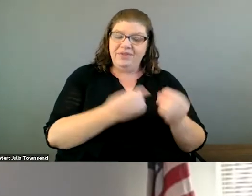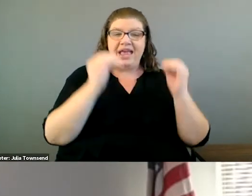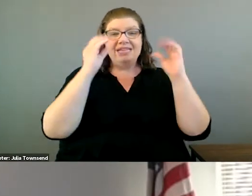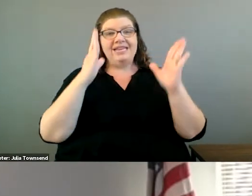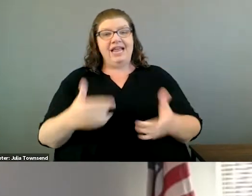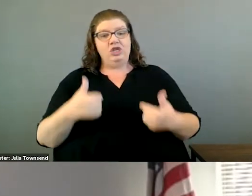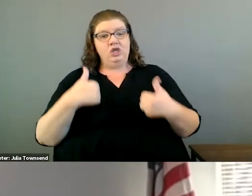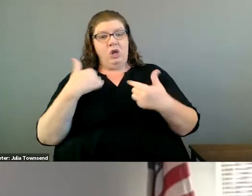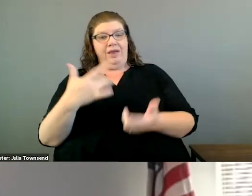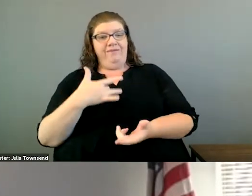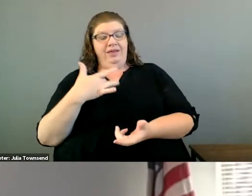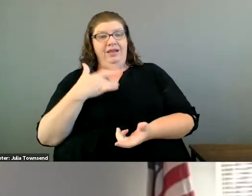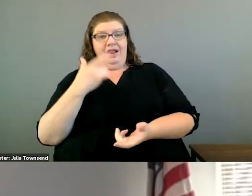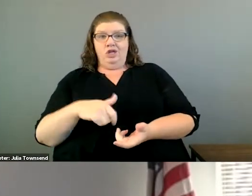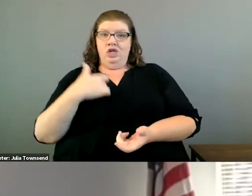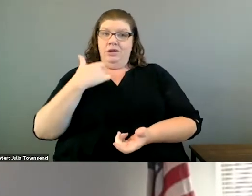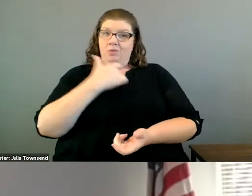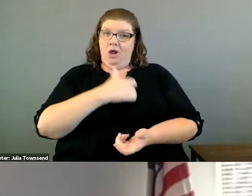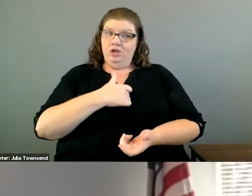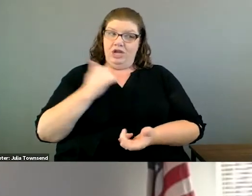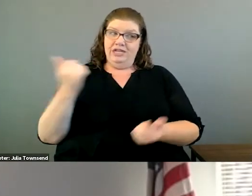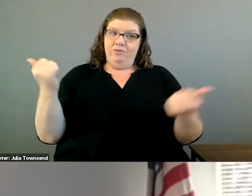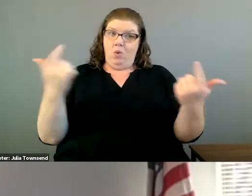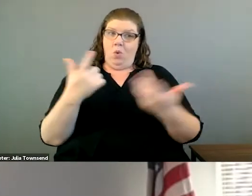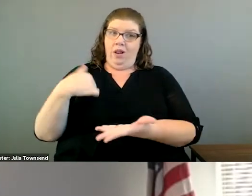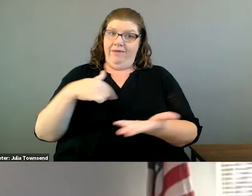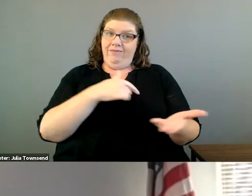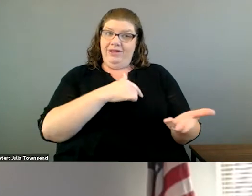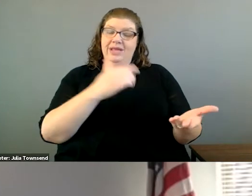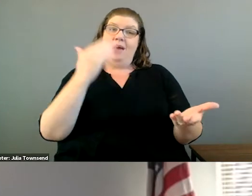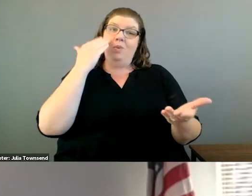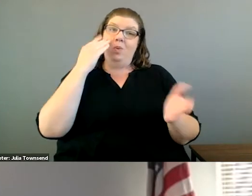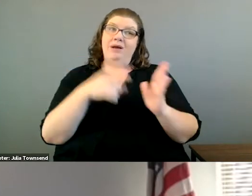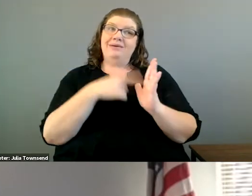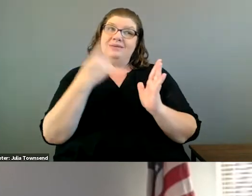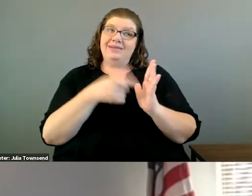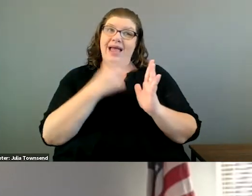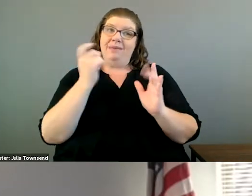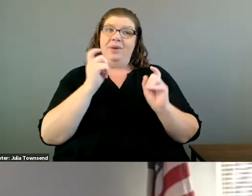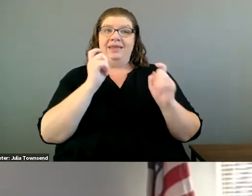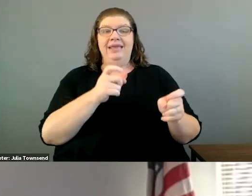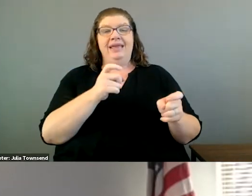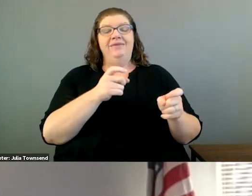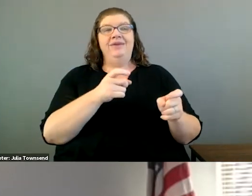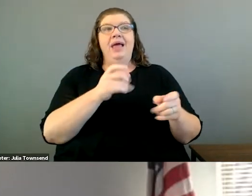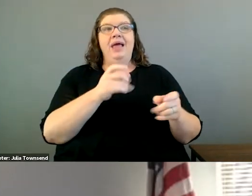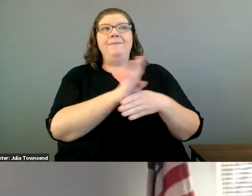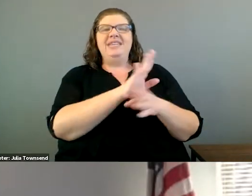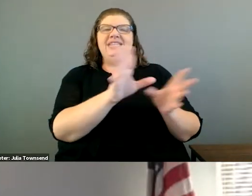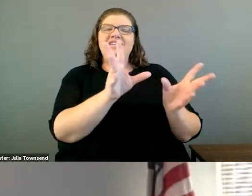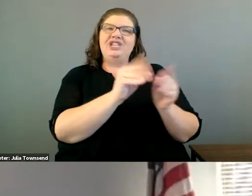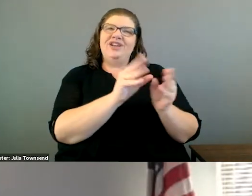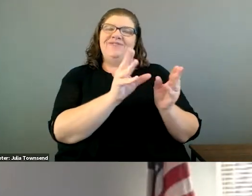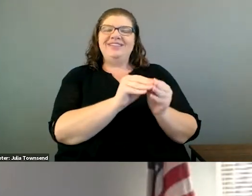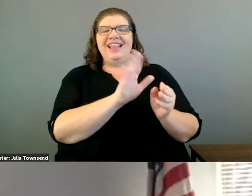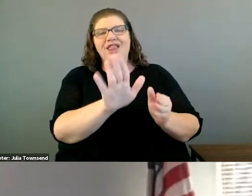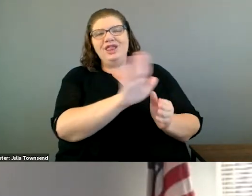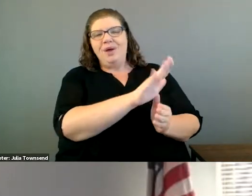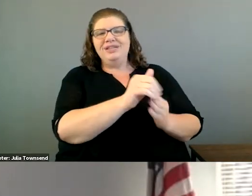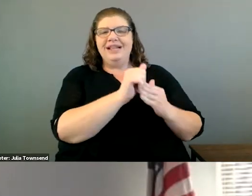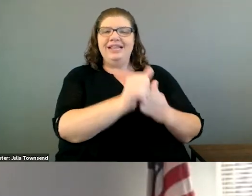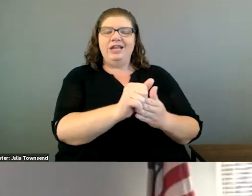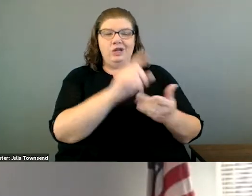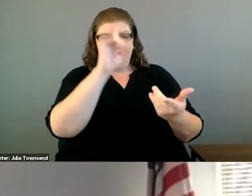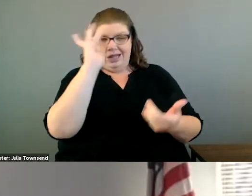like I should apologize for all of us, because I'm aware we sometimes give business services leaders a headache,